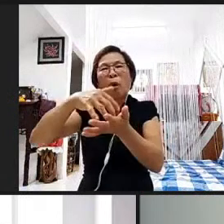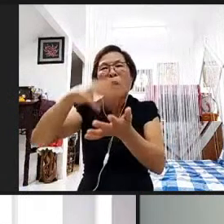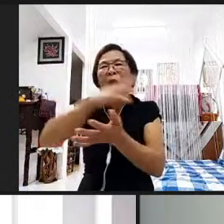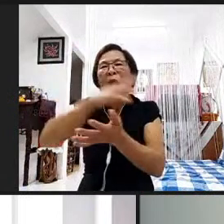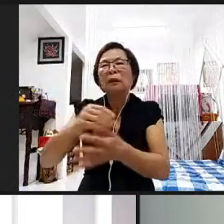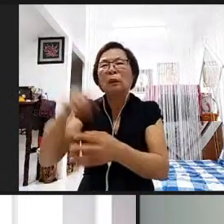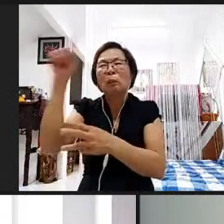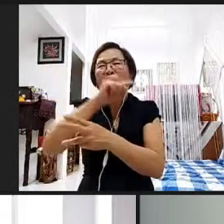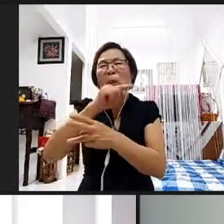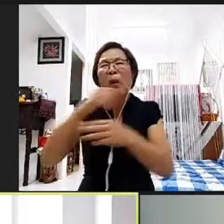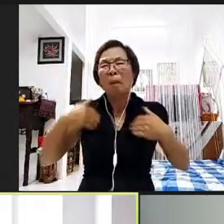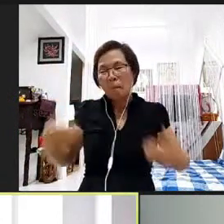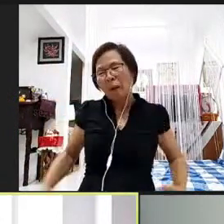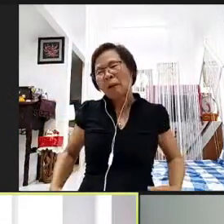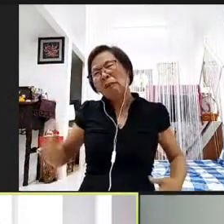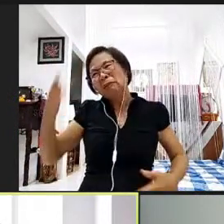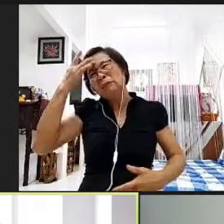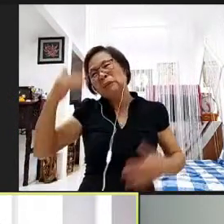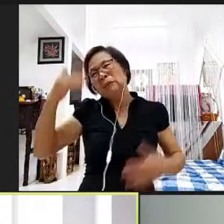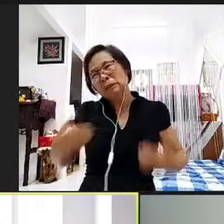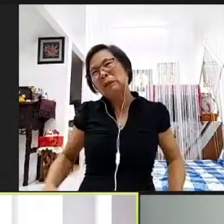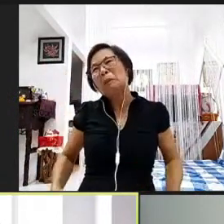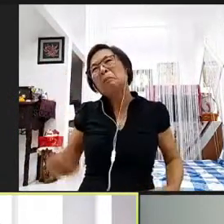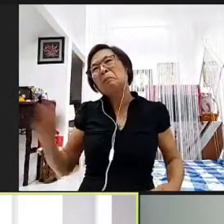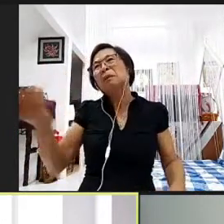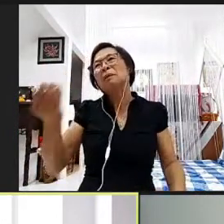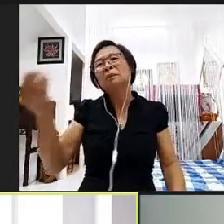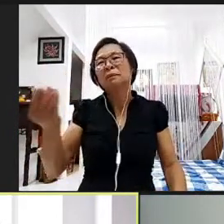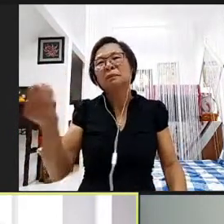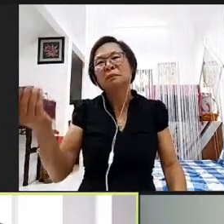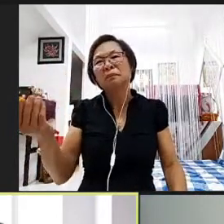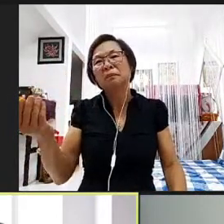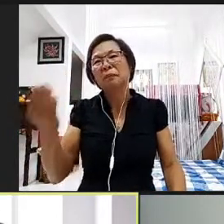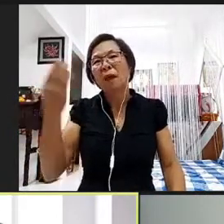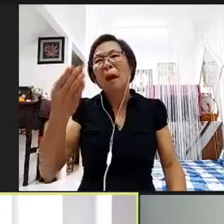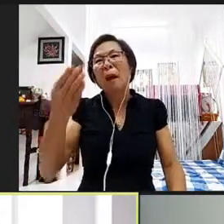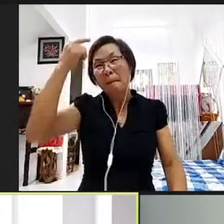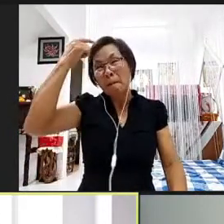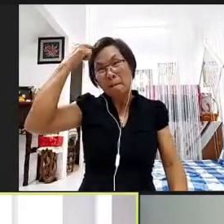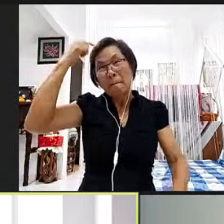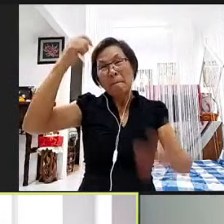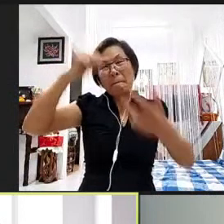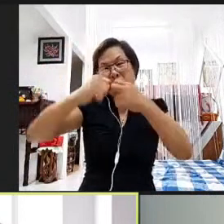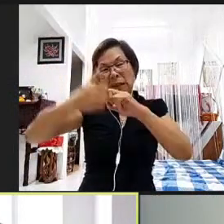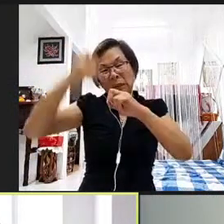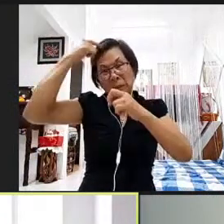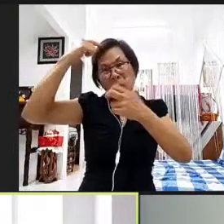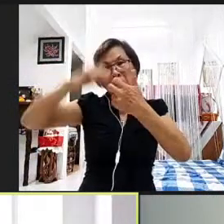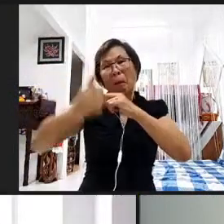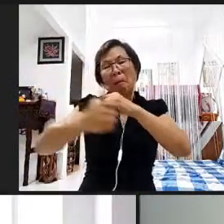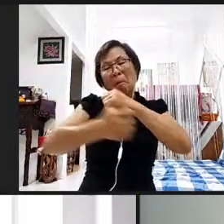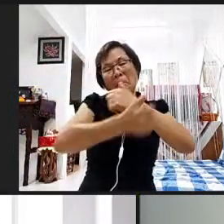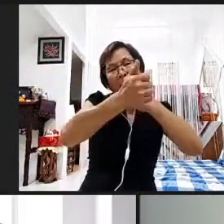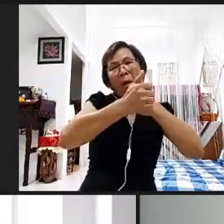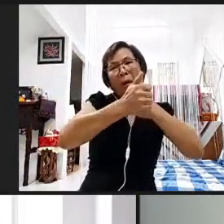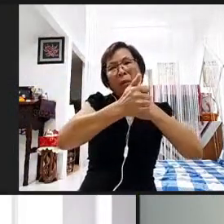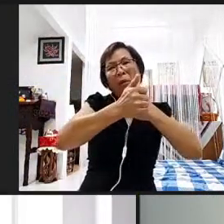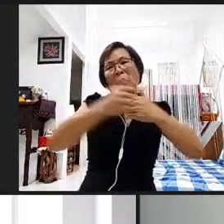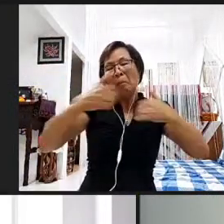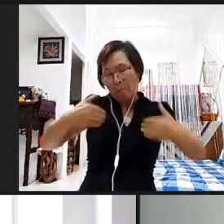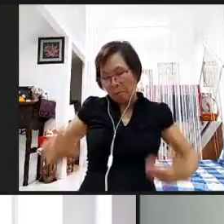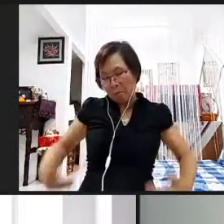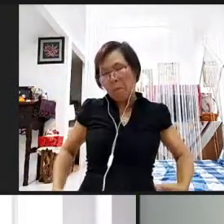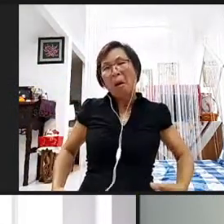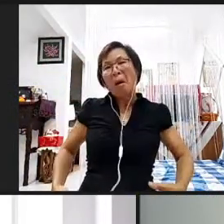they have chronic physical illness as well. And it's not uncommon because having mental health condition actually put them at risk of